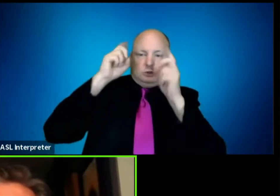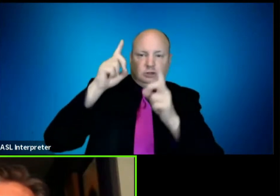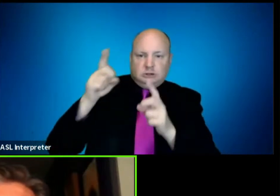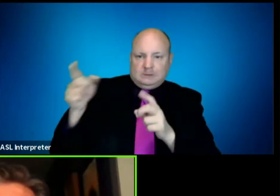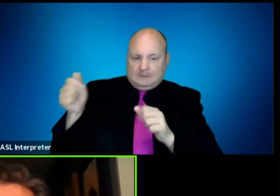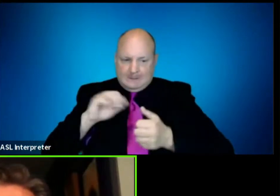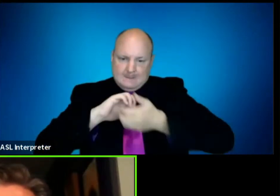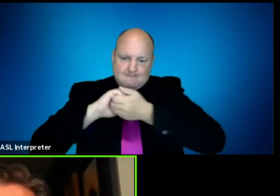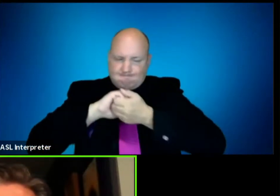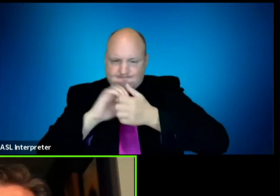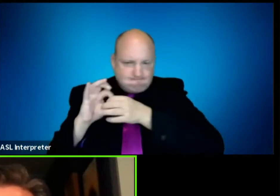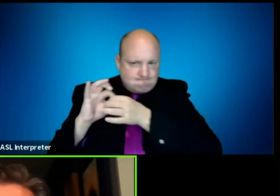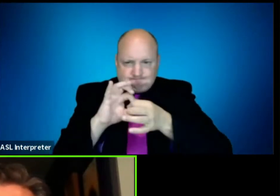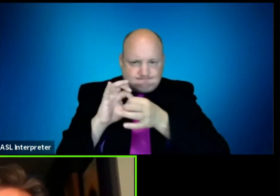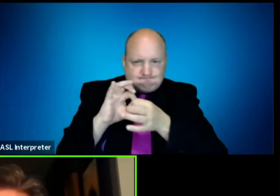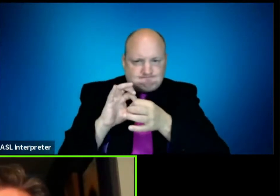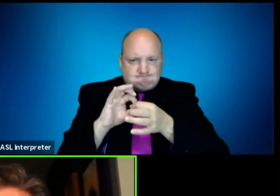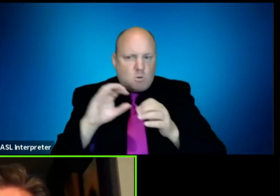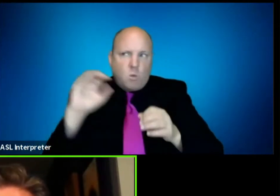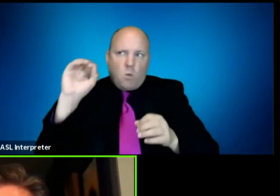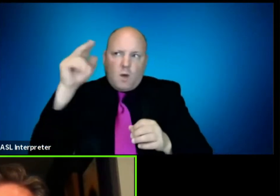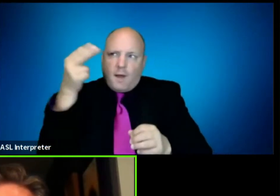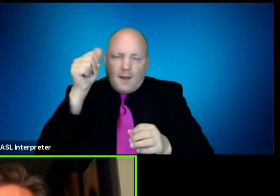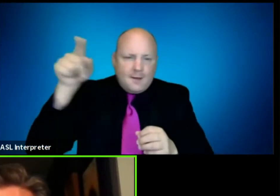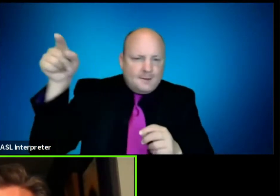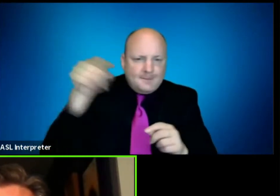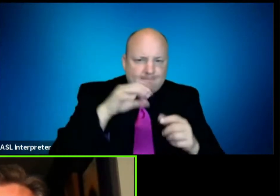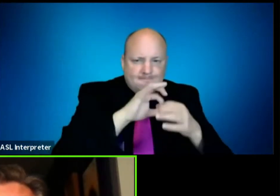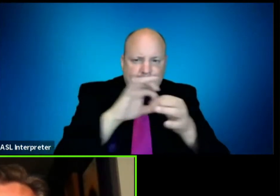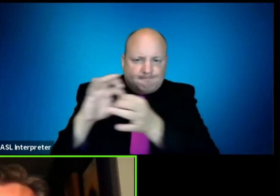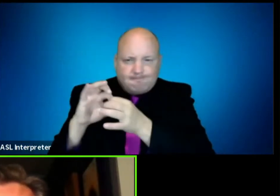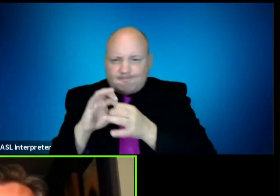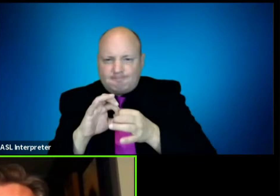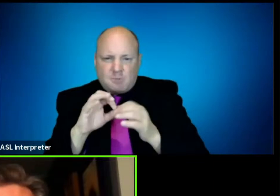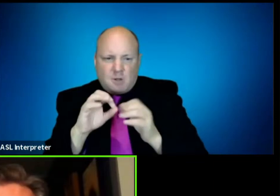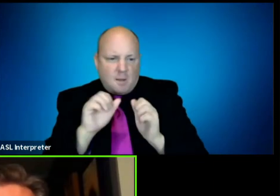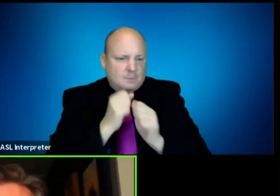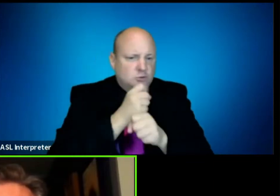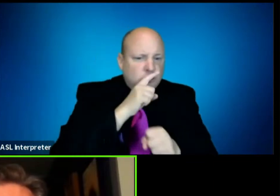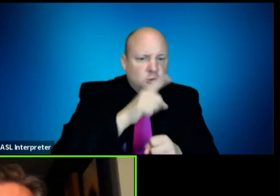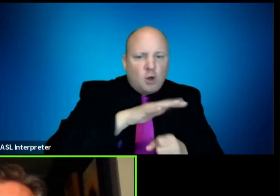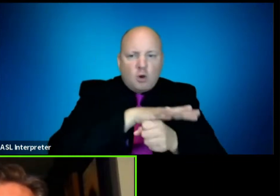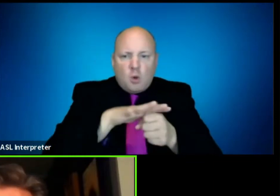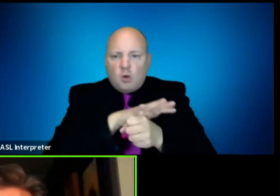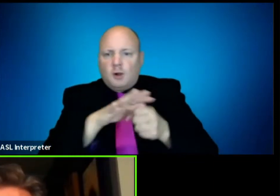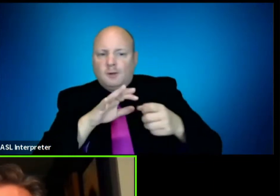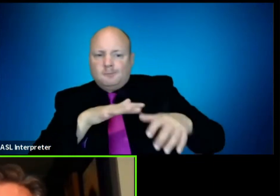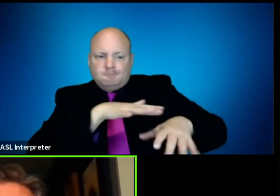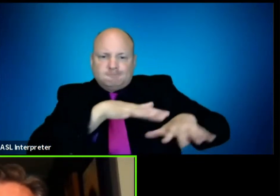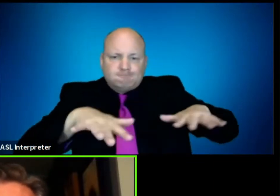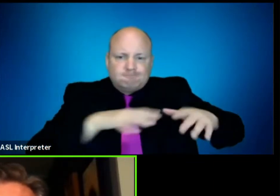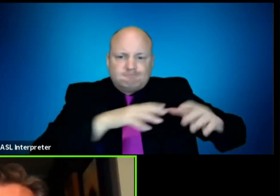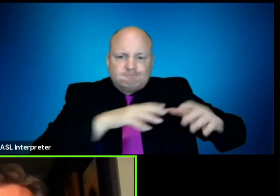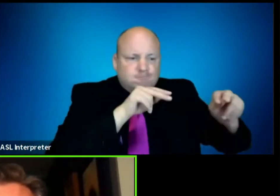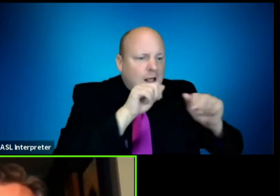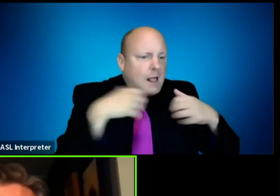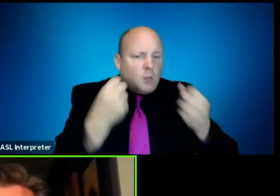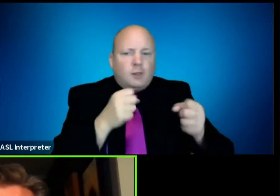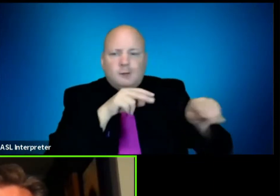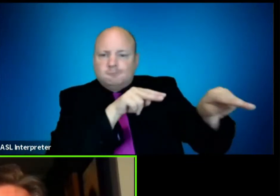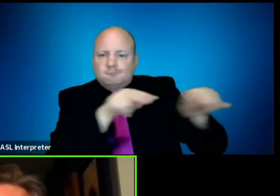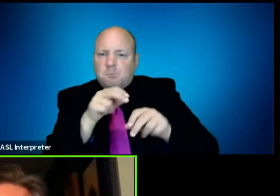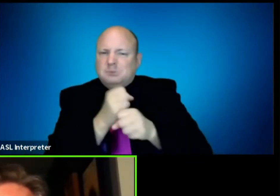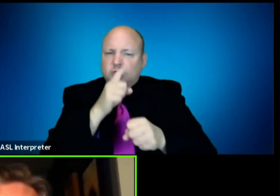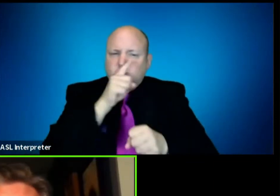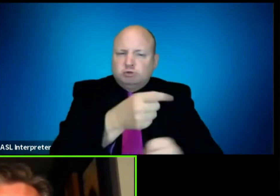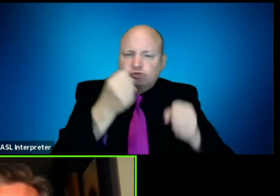been developed in collaboration with our local partners in education and public health offer really strong protective measures to protect